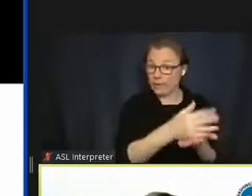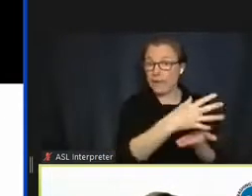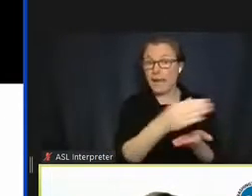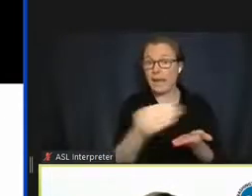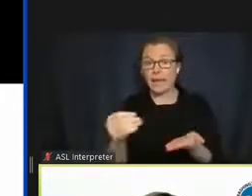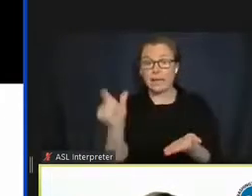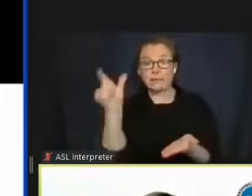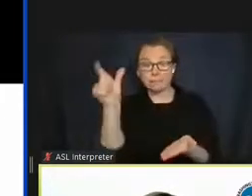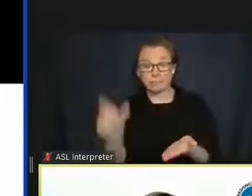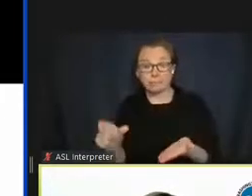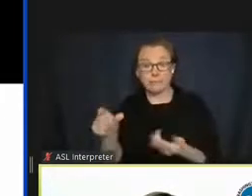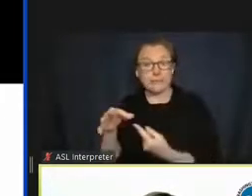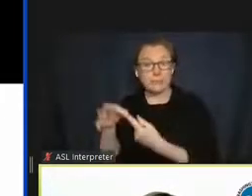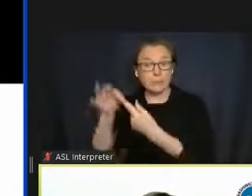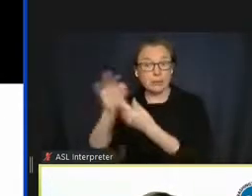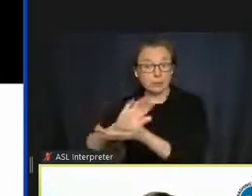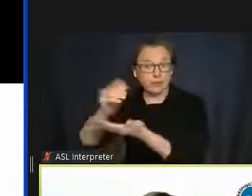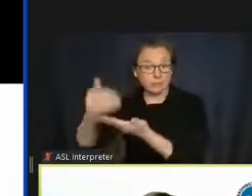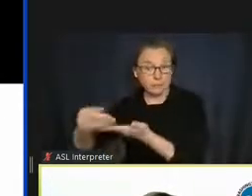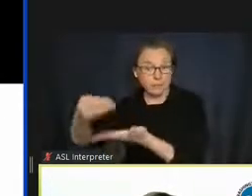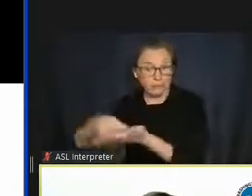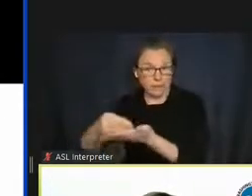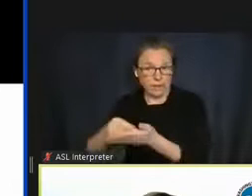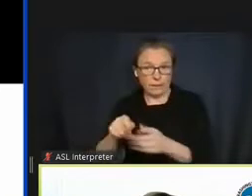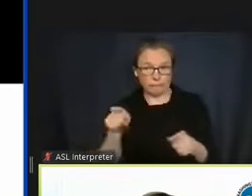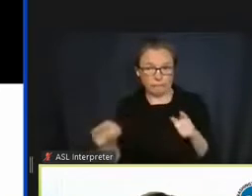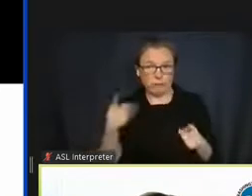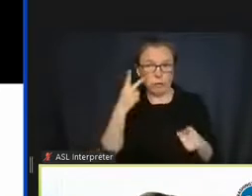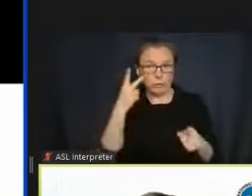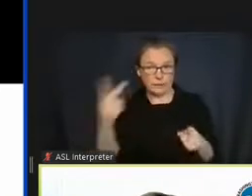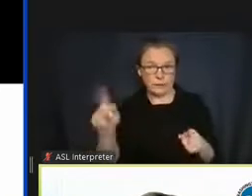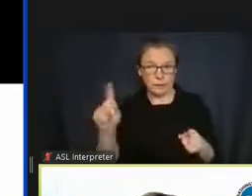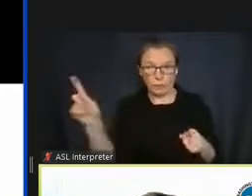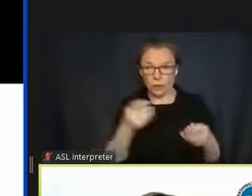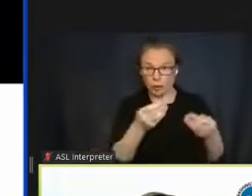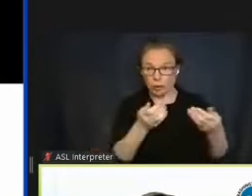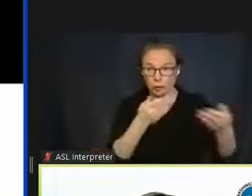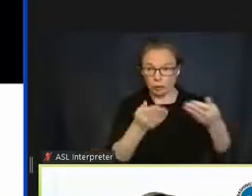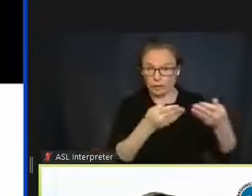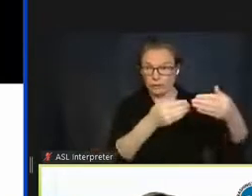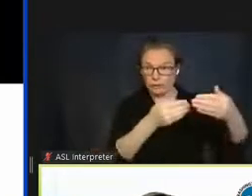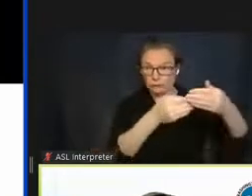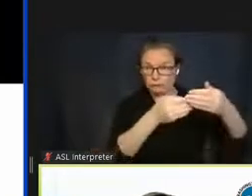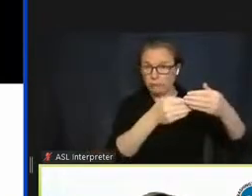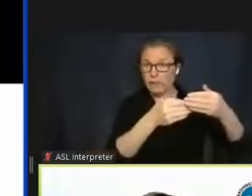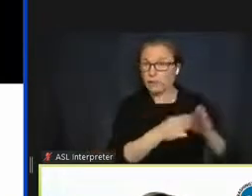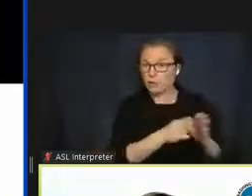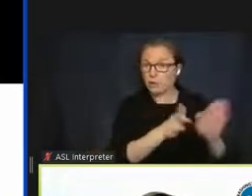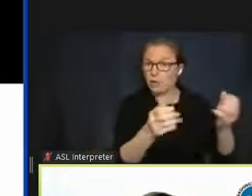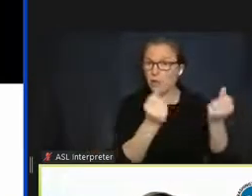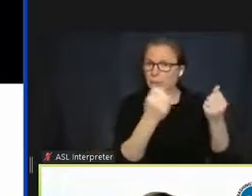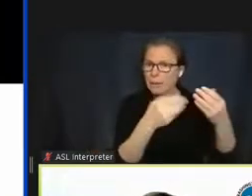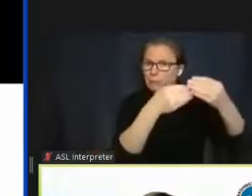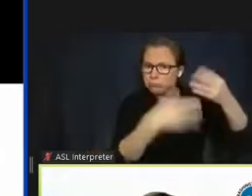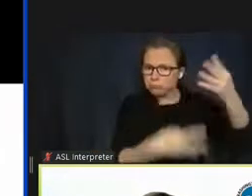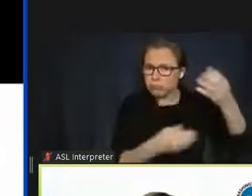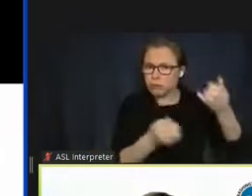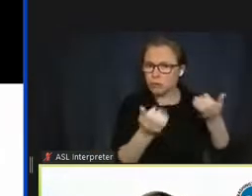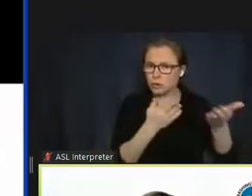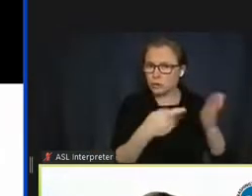funds. The general fund includes many support services, such